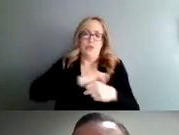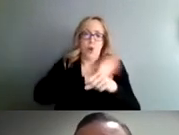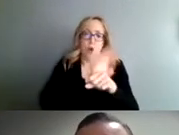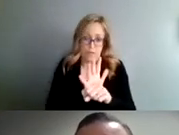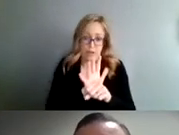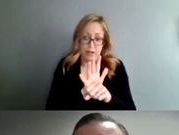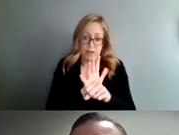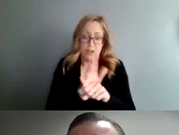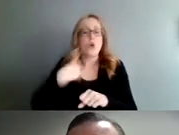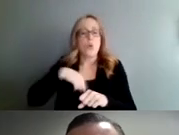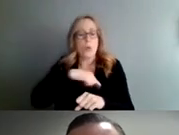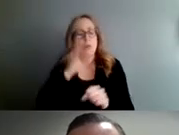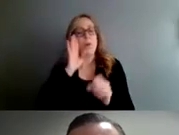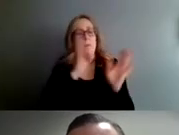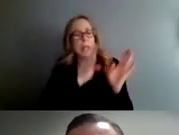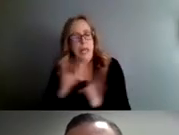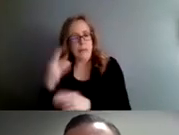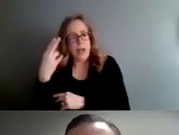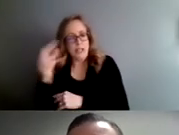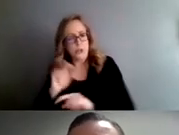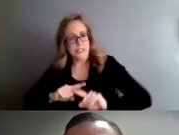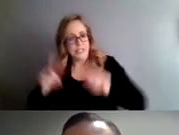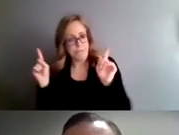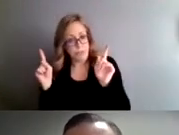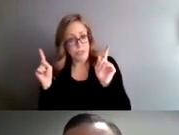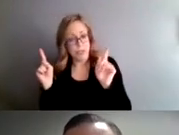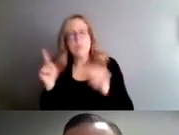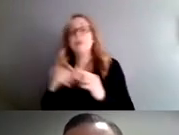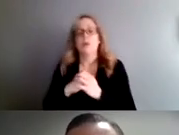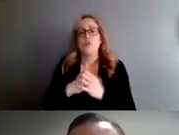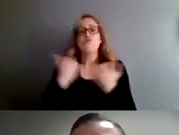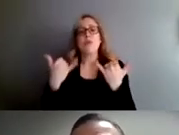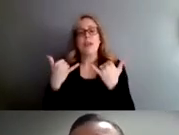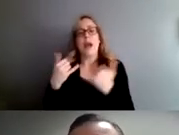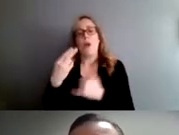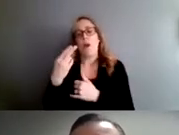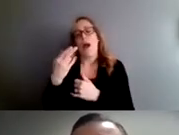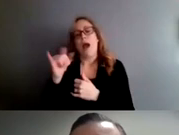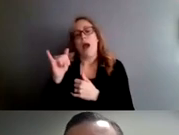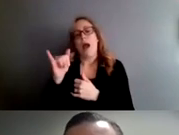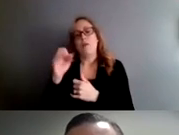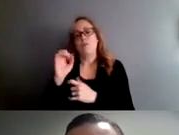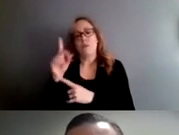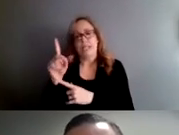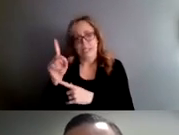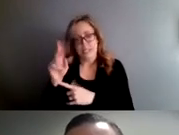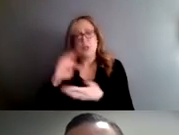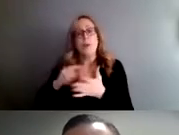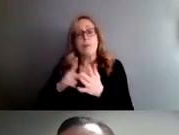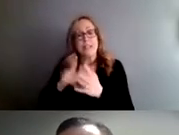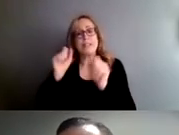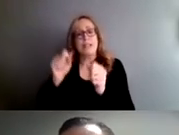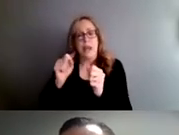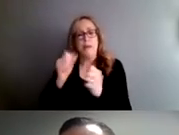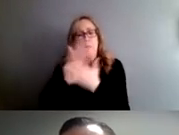we're going to be planning for our high school a little bit differently. Right now, we're planning towards a hybrid approach so that we can still bring in students in person. That